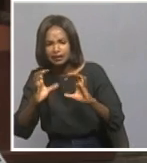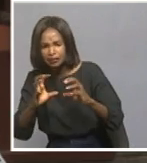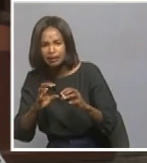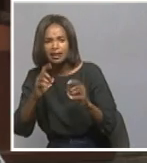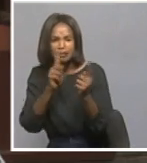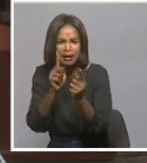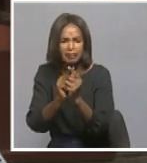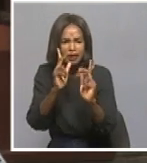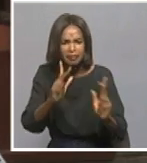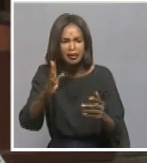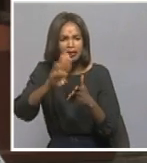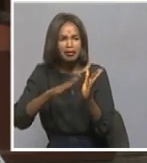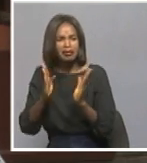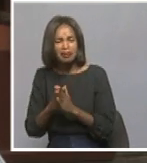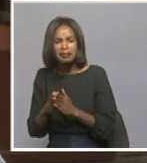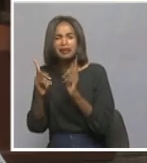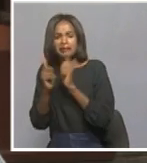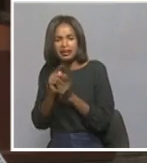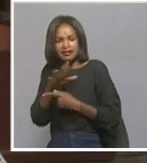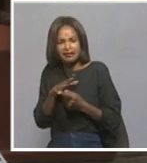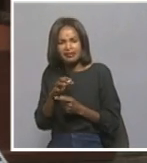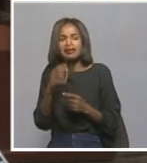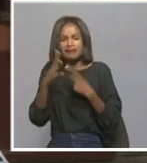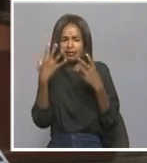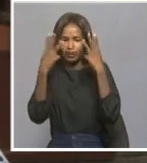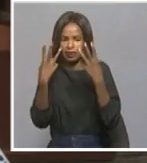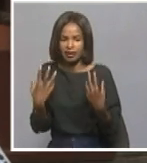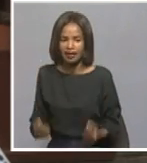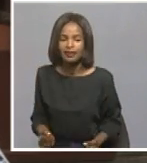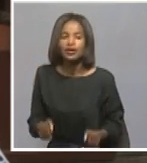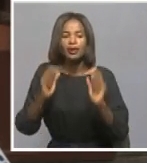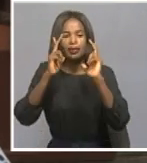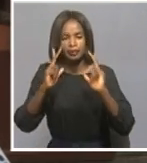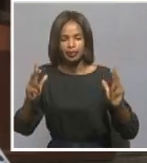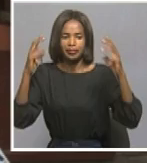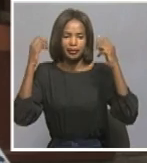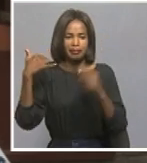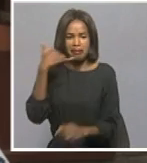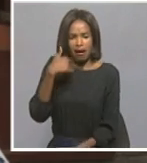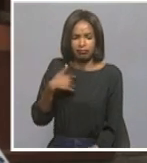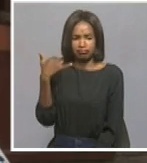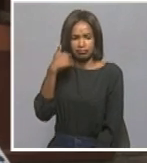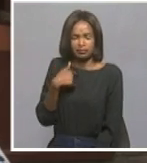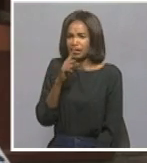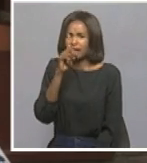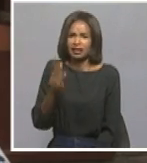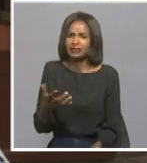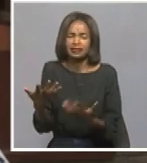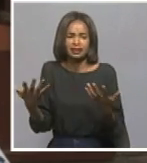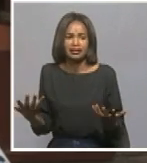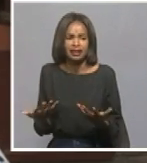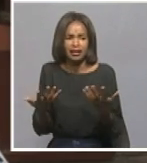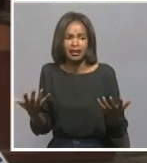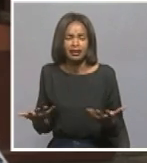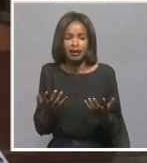I come home, I have to be in touch with them. So people have been calling me, my family have been calling me, asking me, what's going to happen